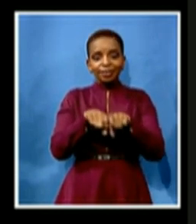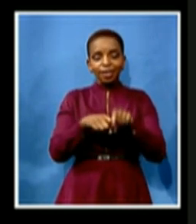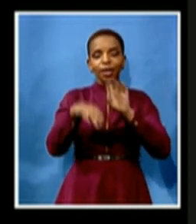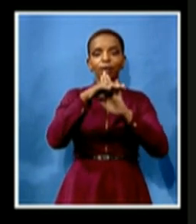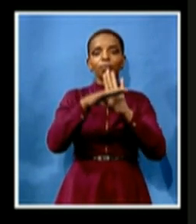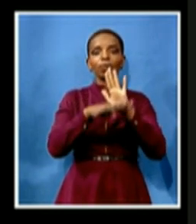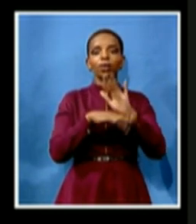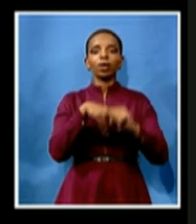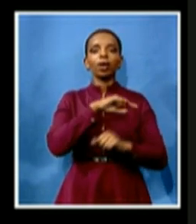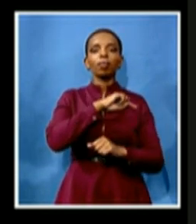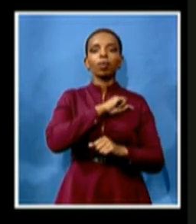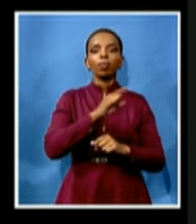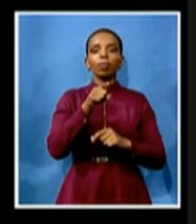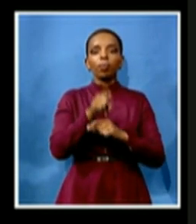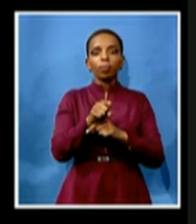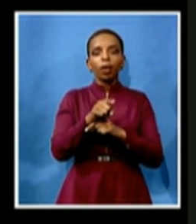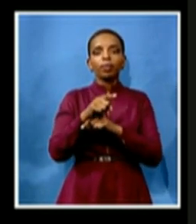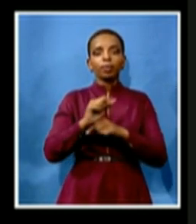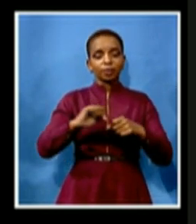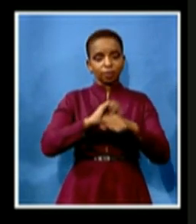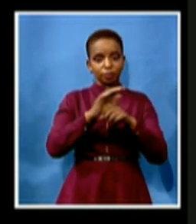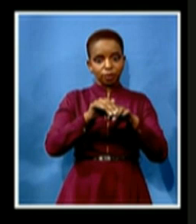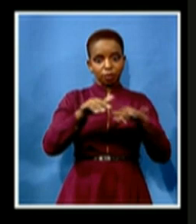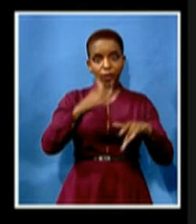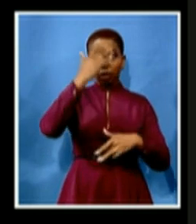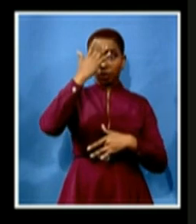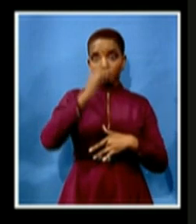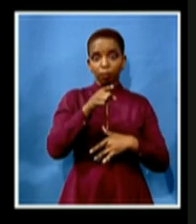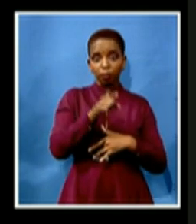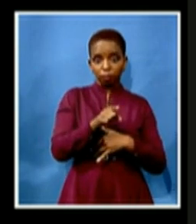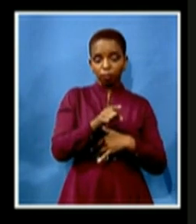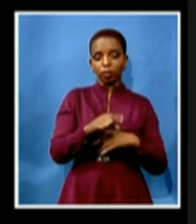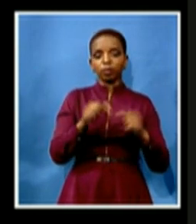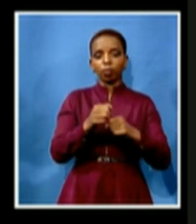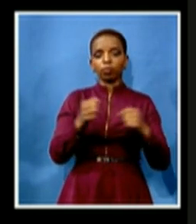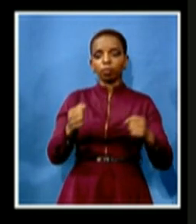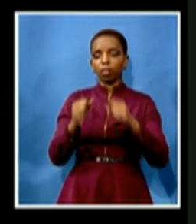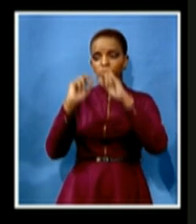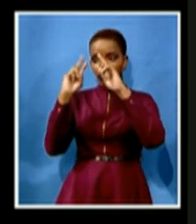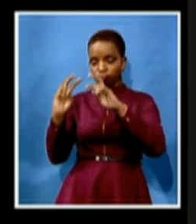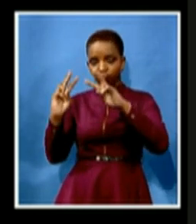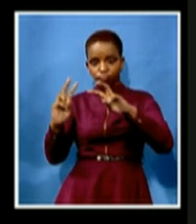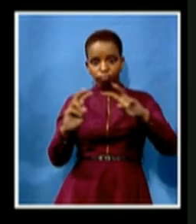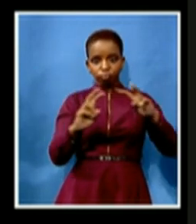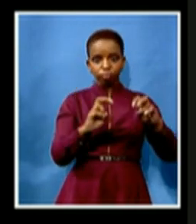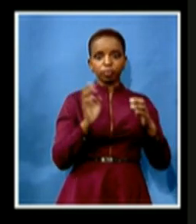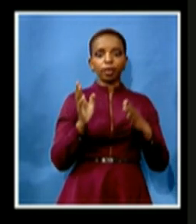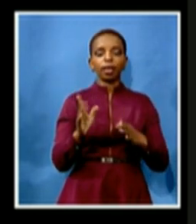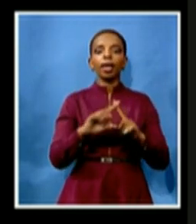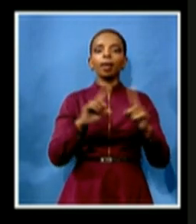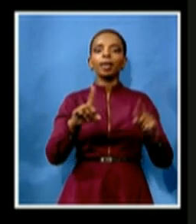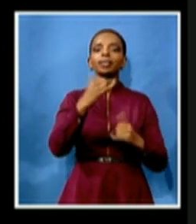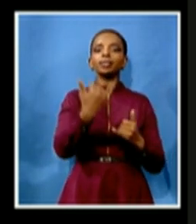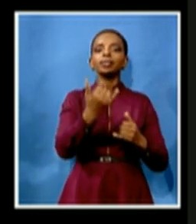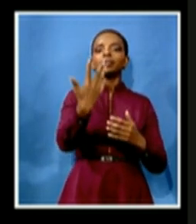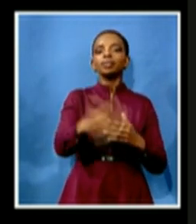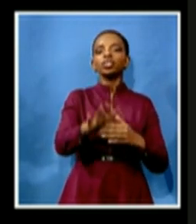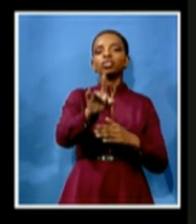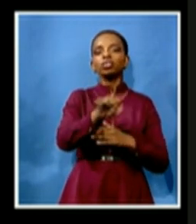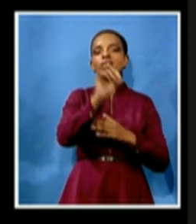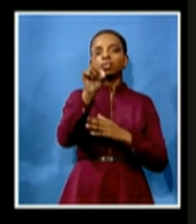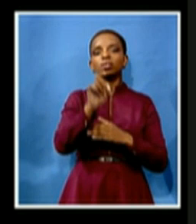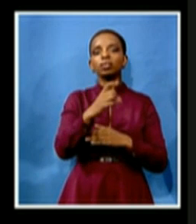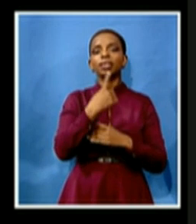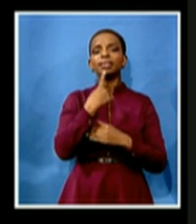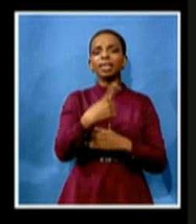for testing and tracing. The comment that the question was asked, why in the testing and tracing have been sort of critical of the fact that we